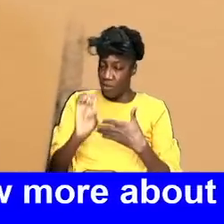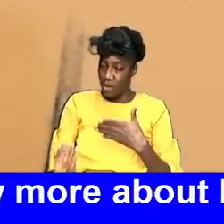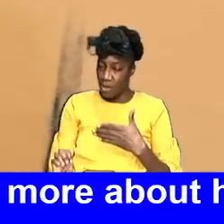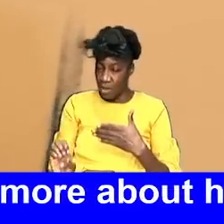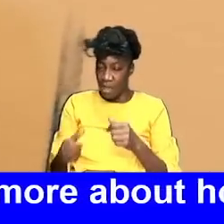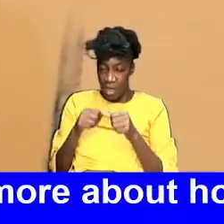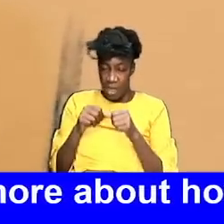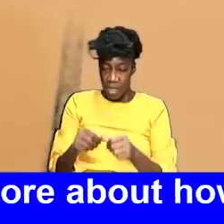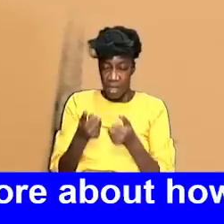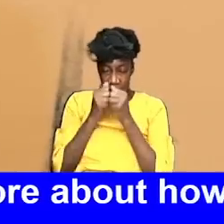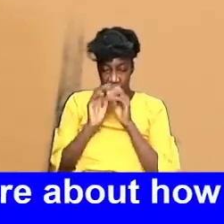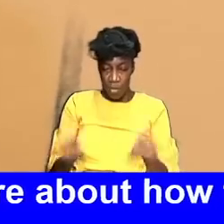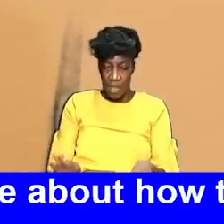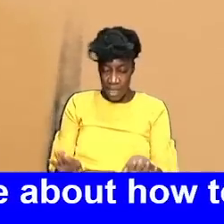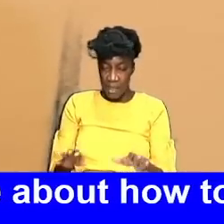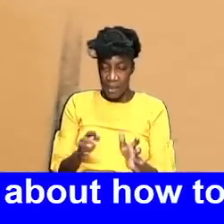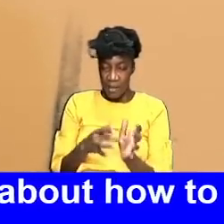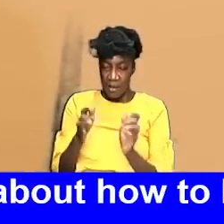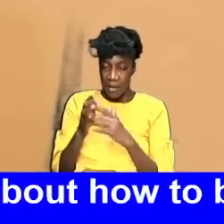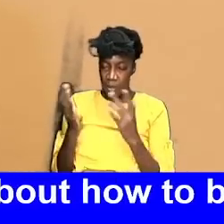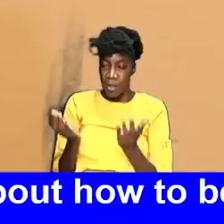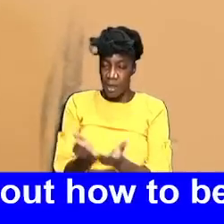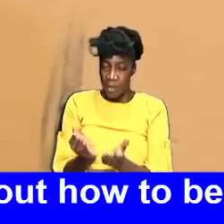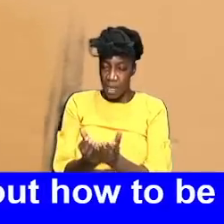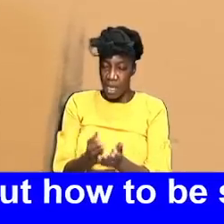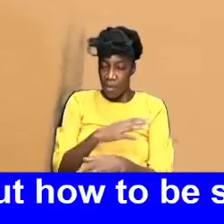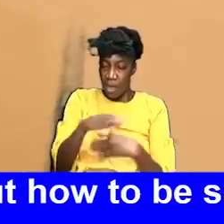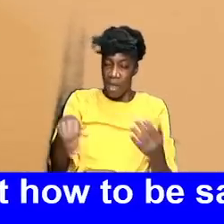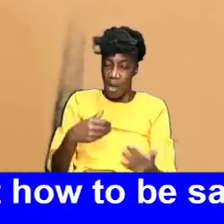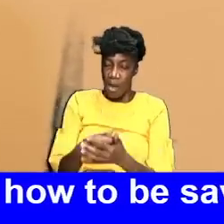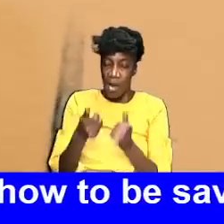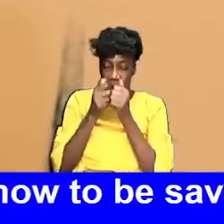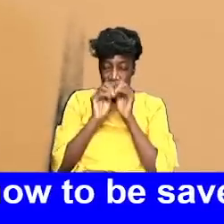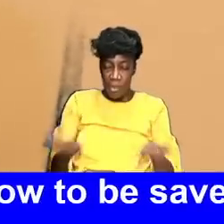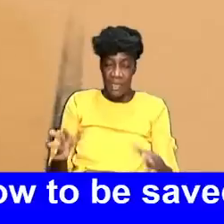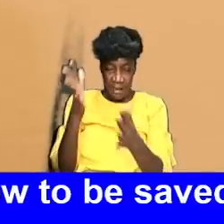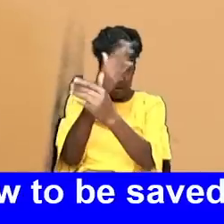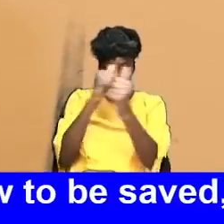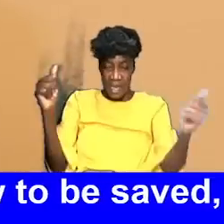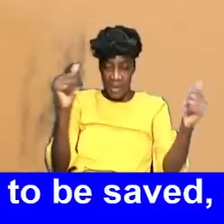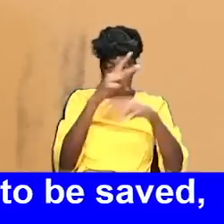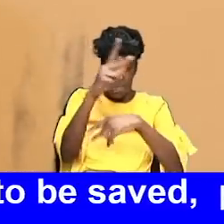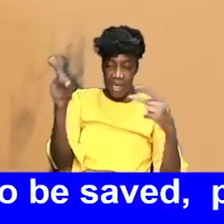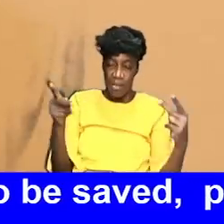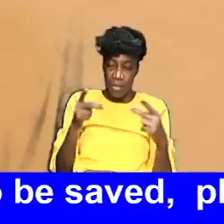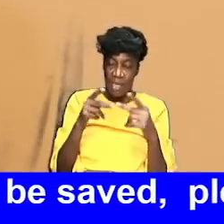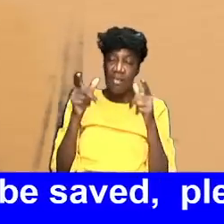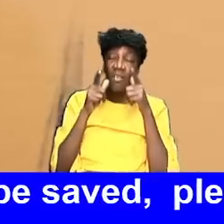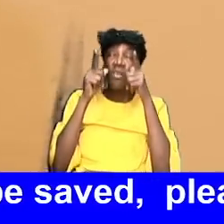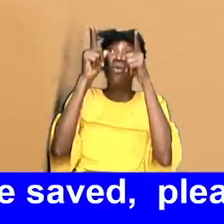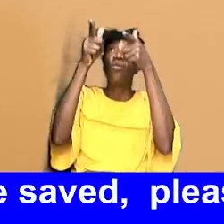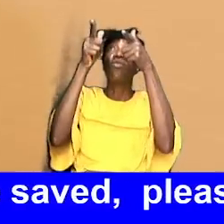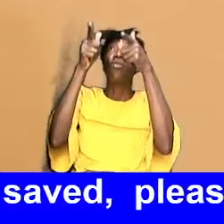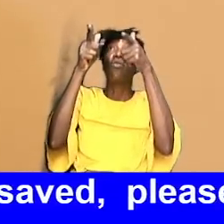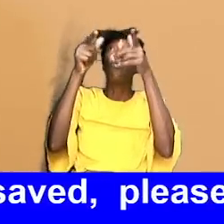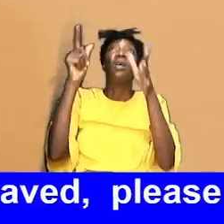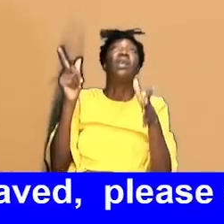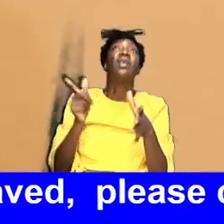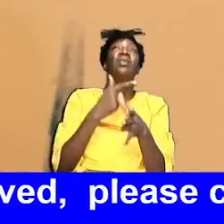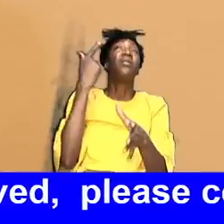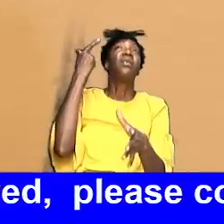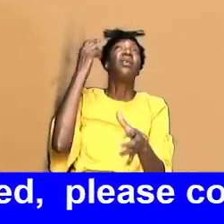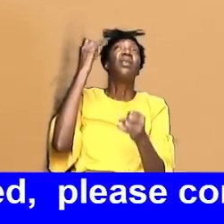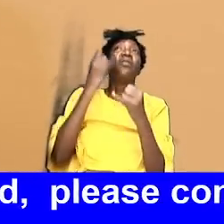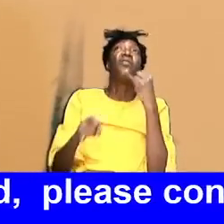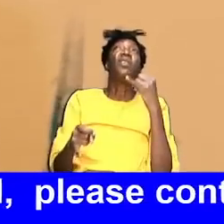As you have said in the book of Ephesians, you bless us with all blessings in heavenly places. We look to you, who is the author and the